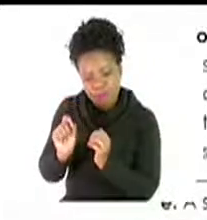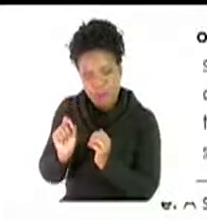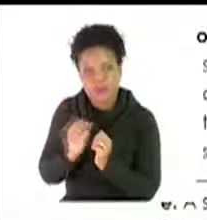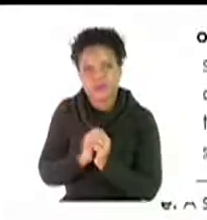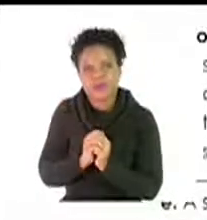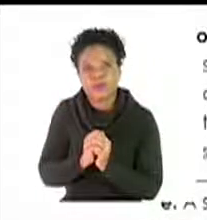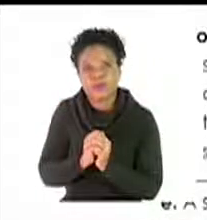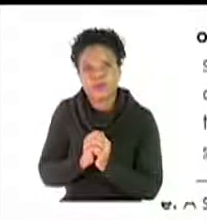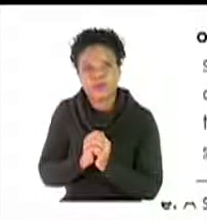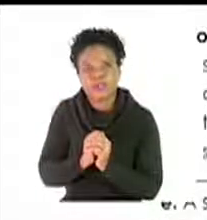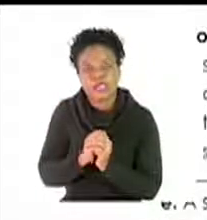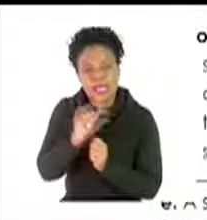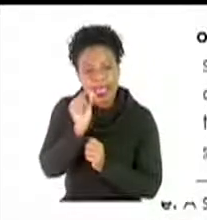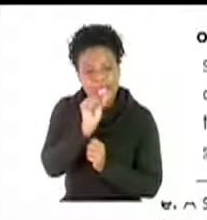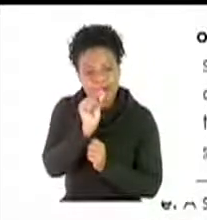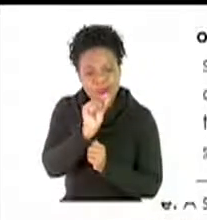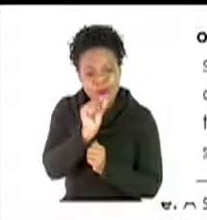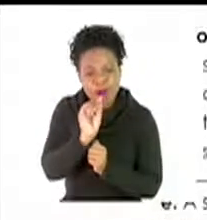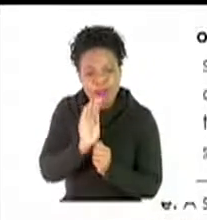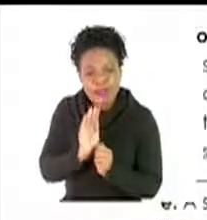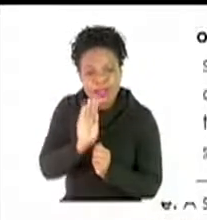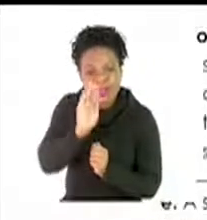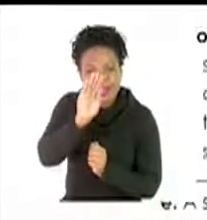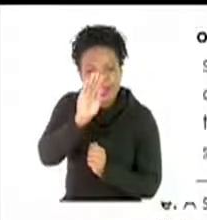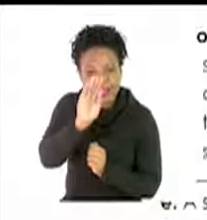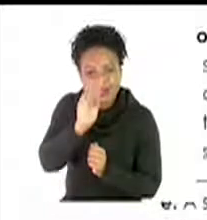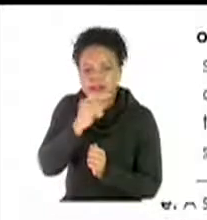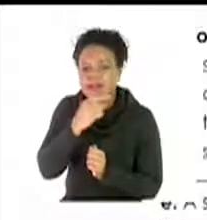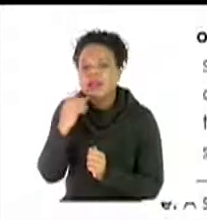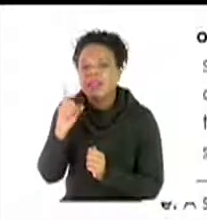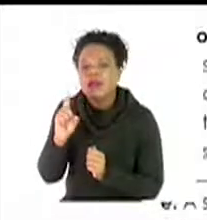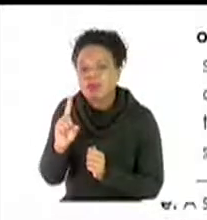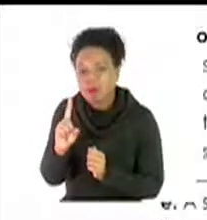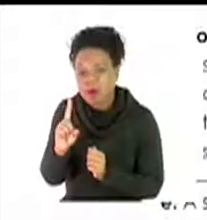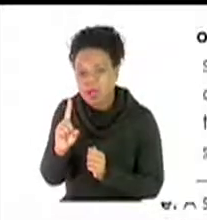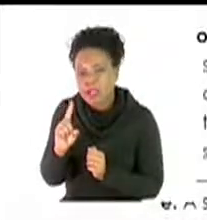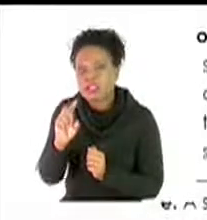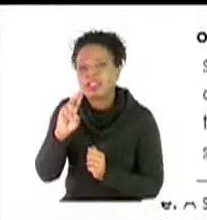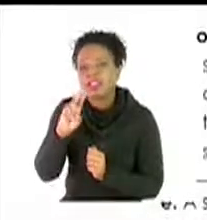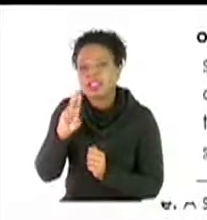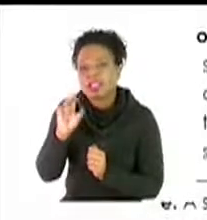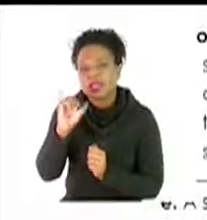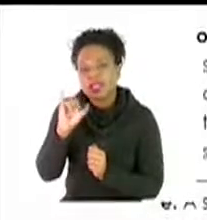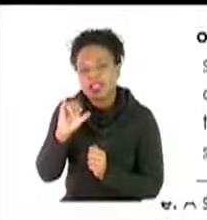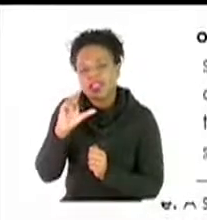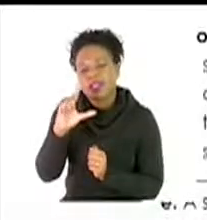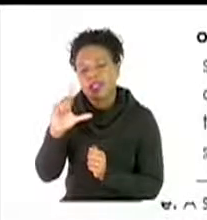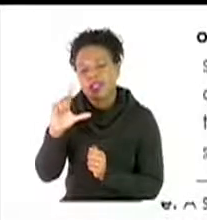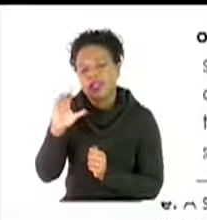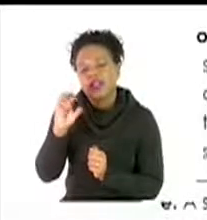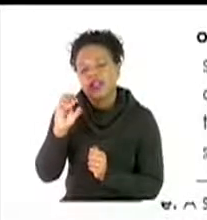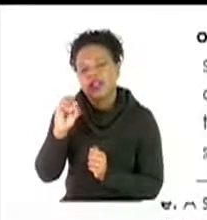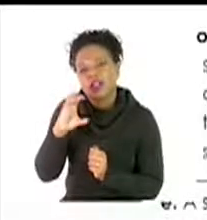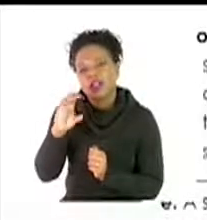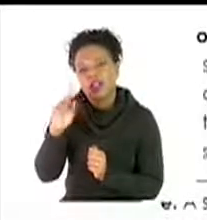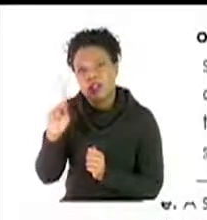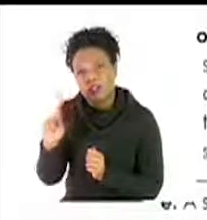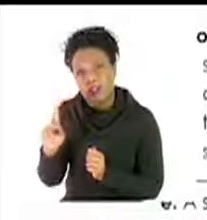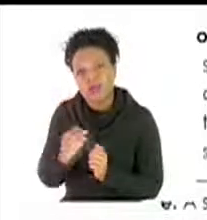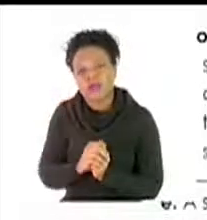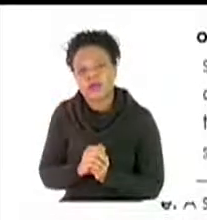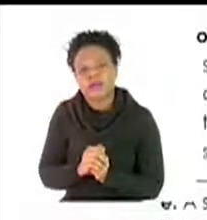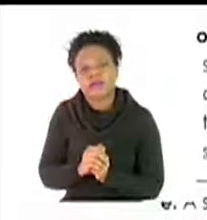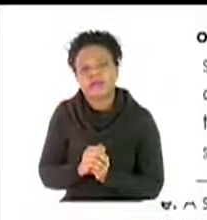is called a hillock. A condensed book is called a booklet. Now, C